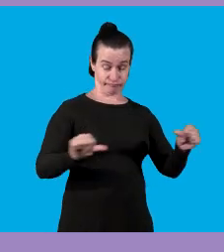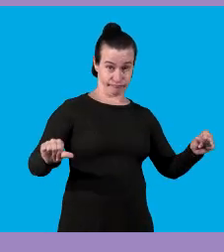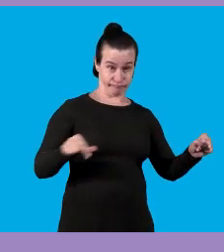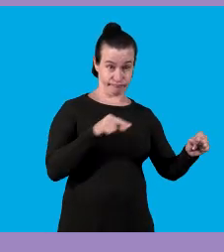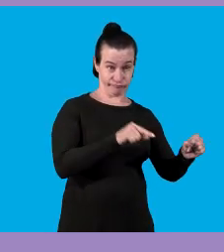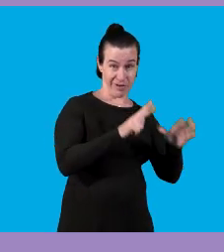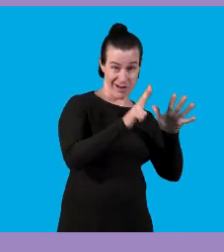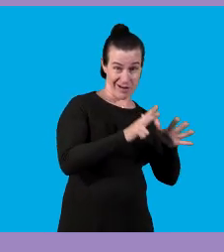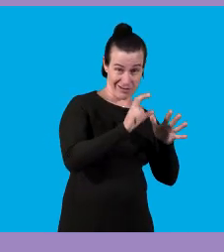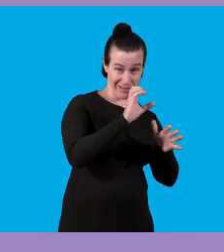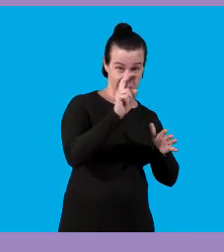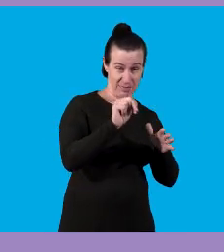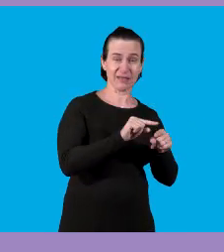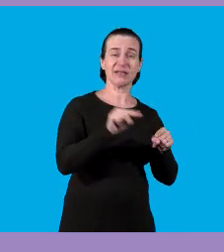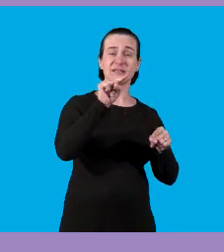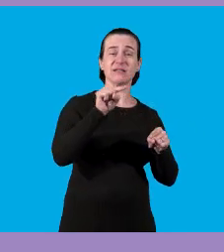by EF,